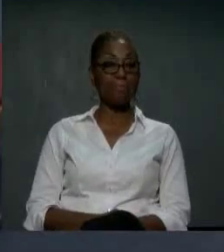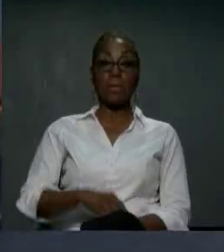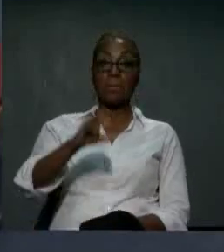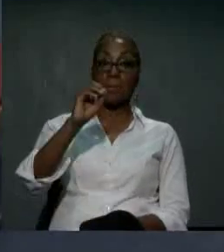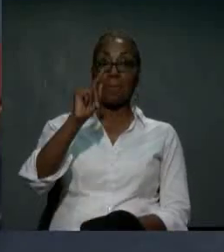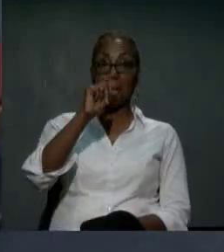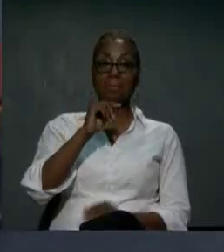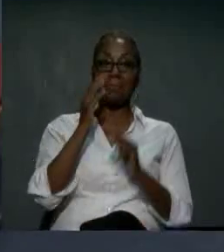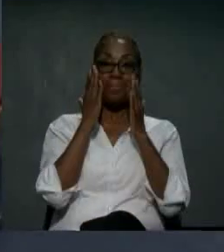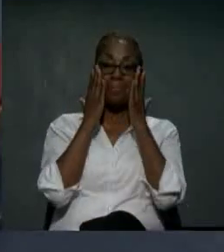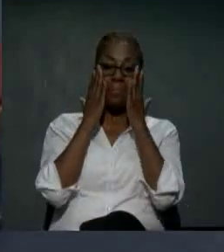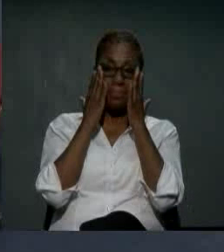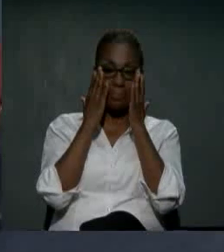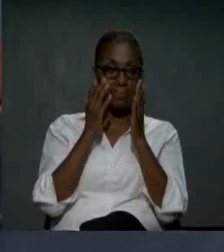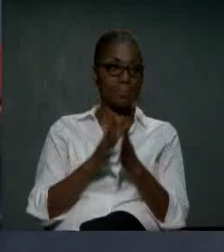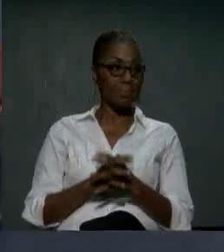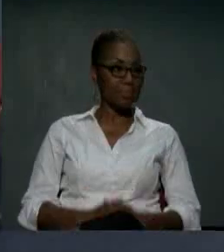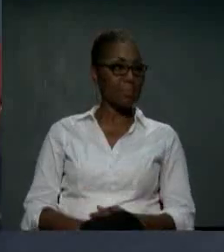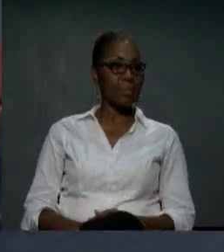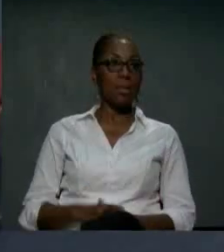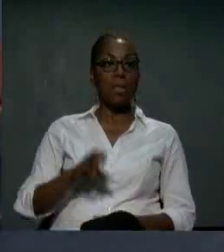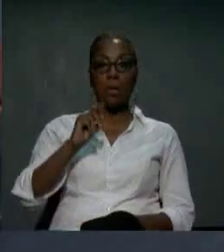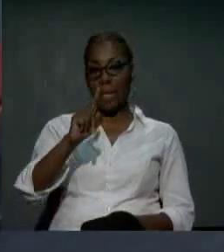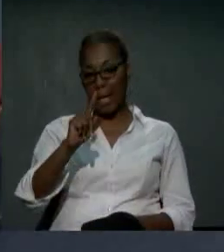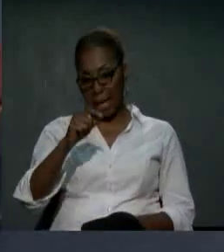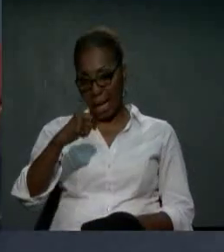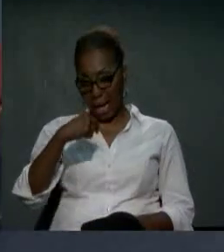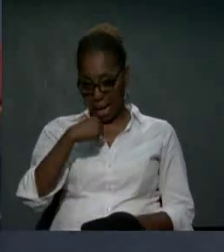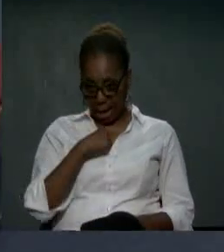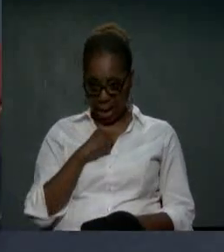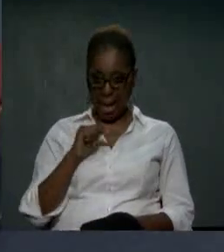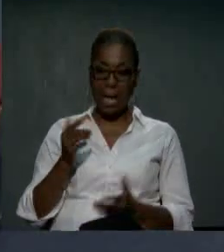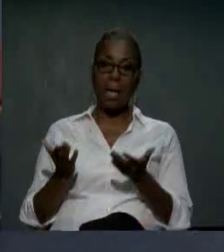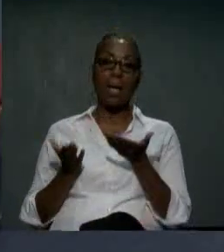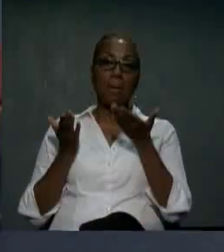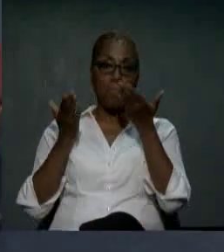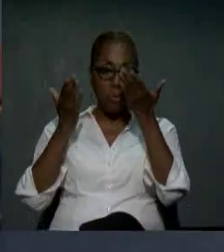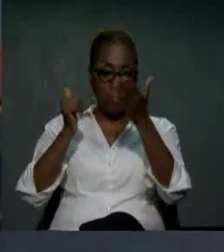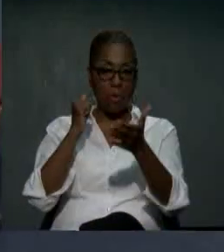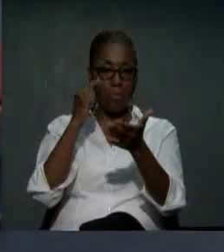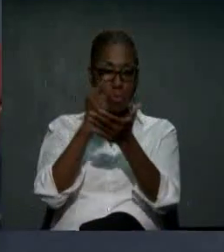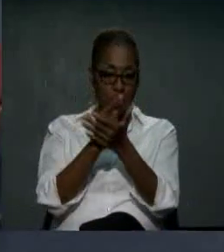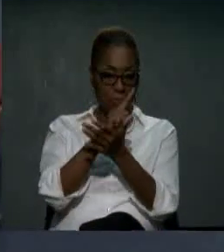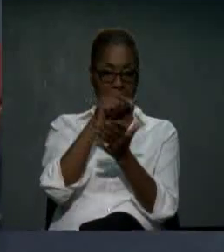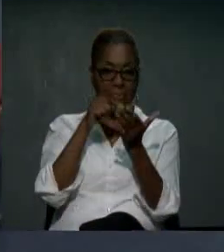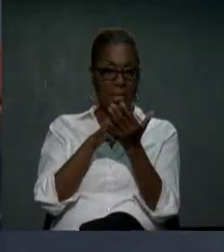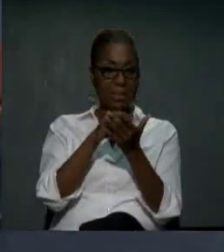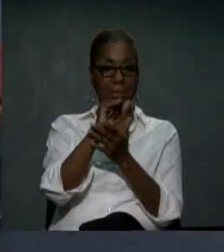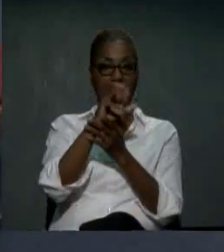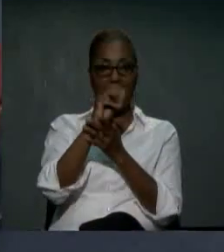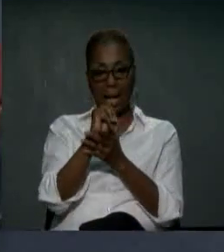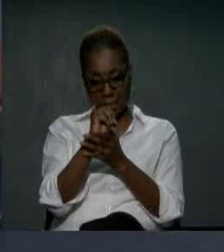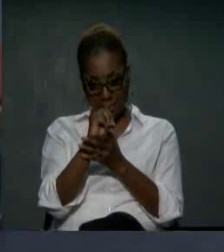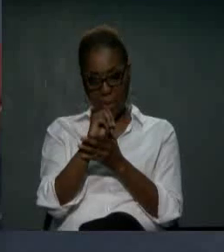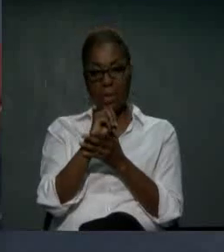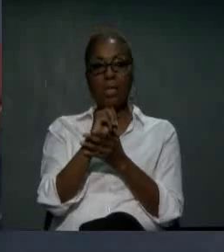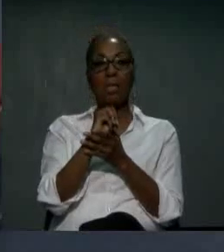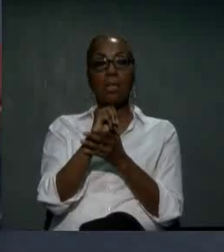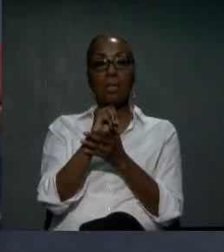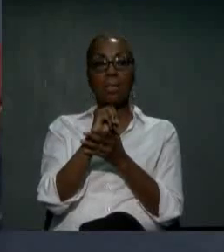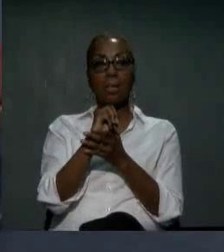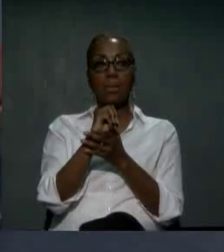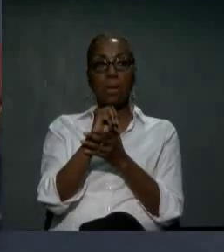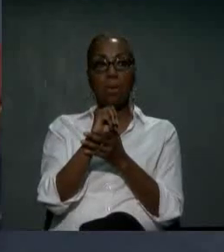Okay. Mr. Chairman, I move for the approval of this item with all staff conditions and comments therein, accepting that of